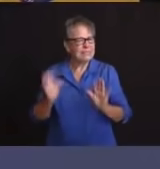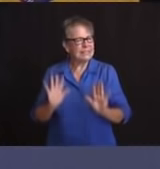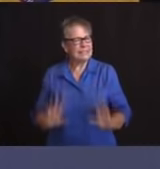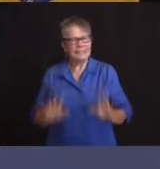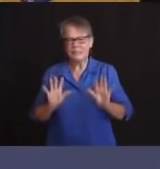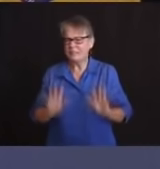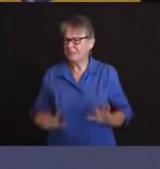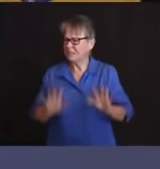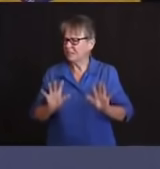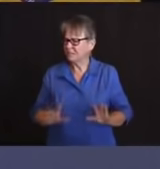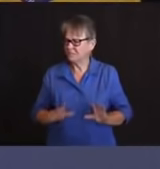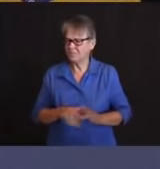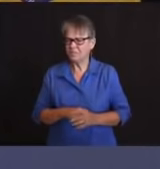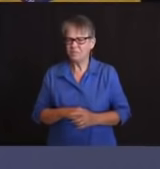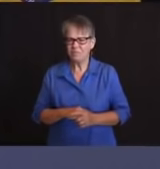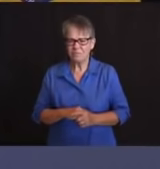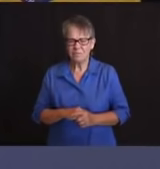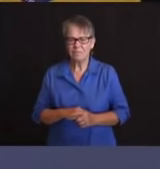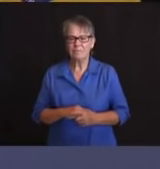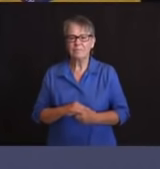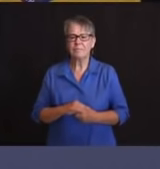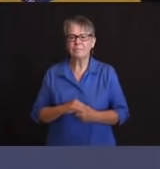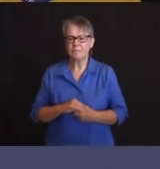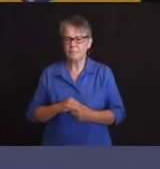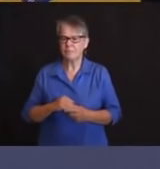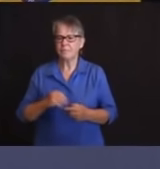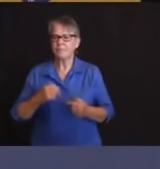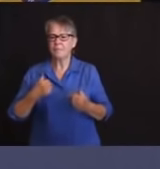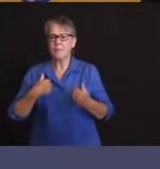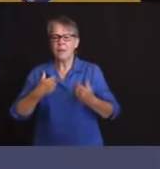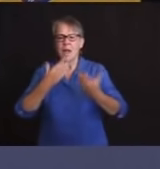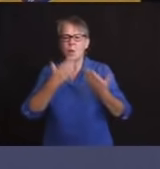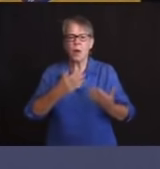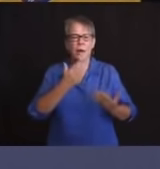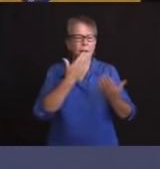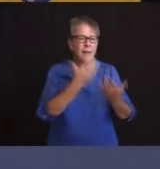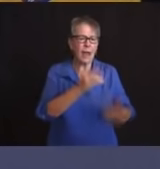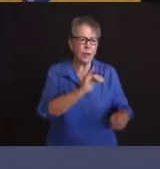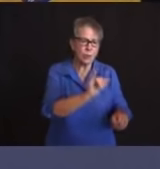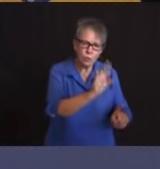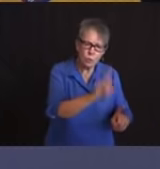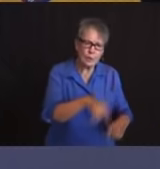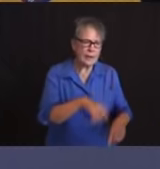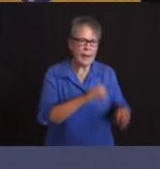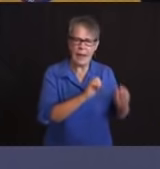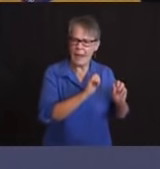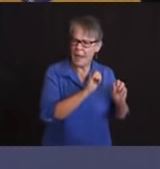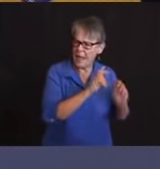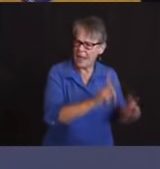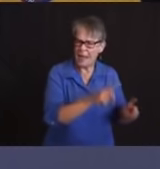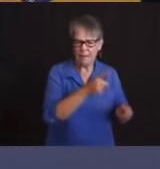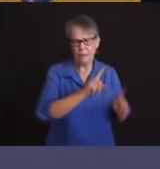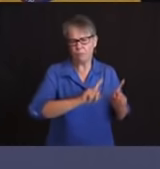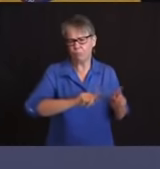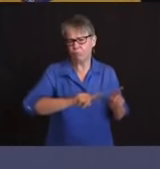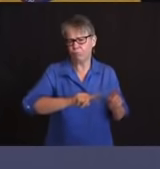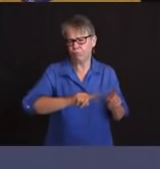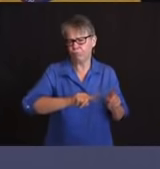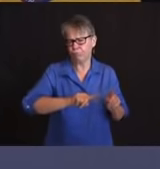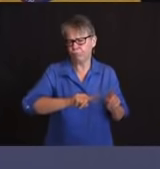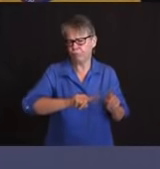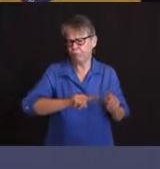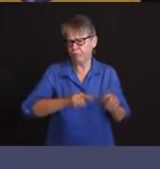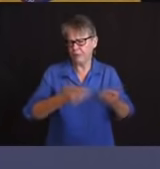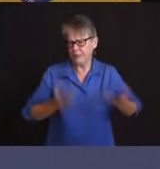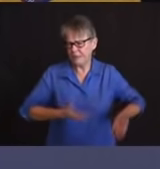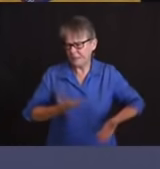who were with us regularly. Pat, likewise. Kevin, thank you for being here and for your work and your team's work in